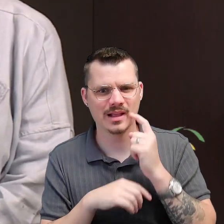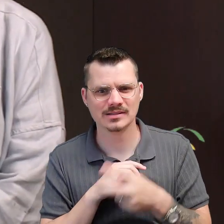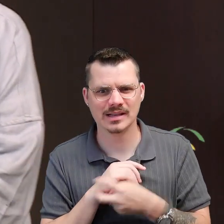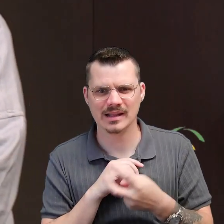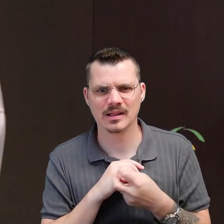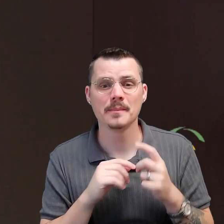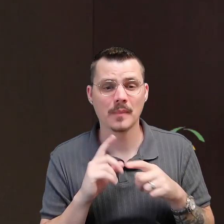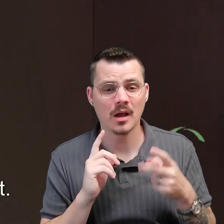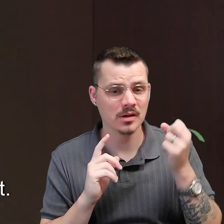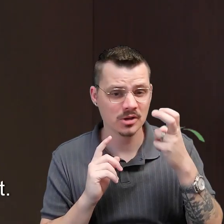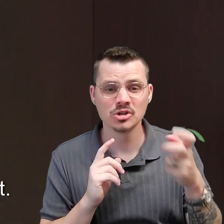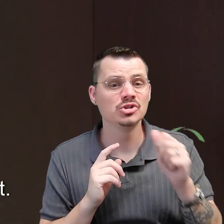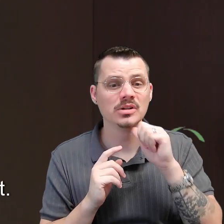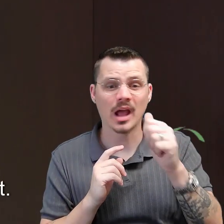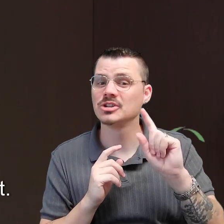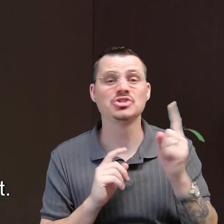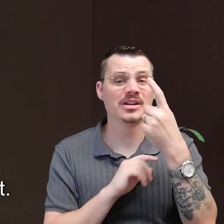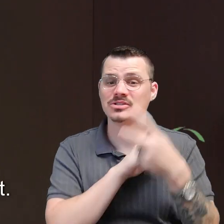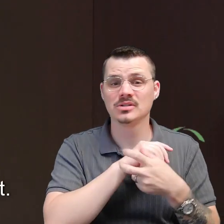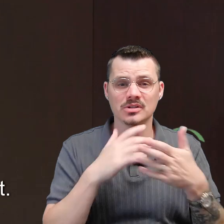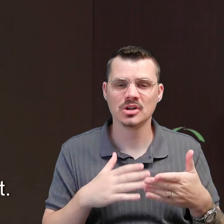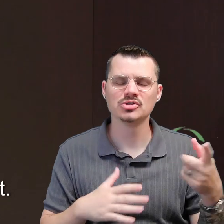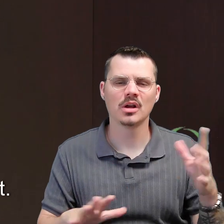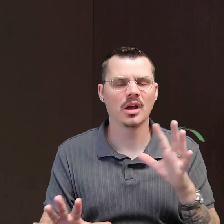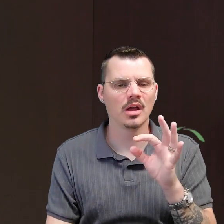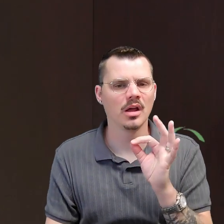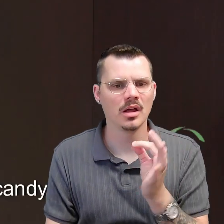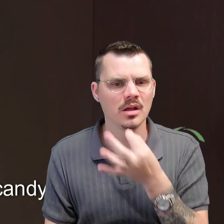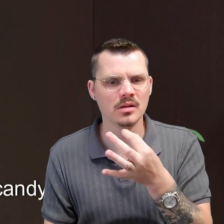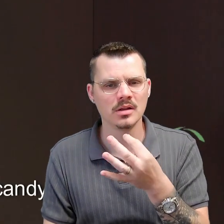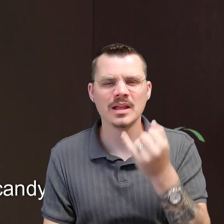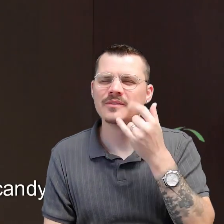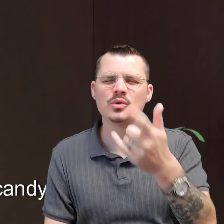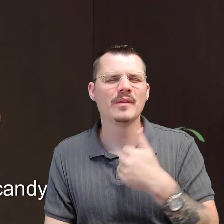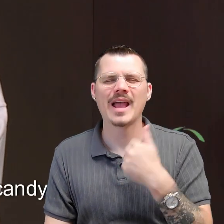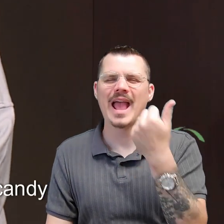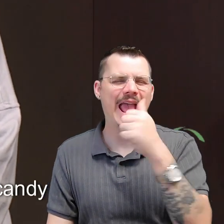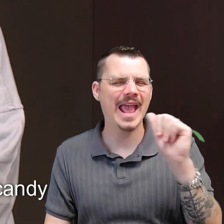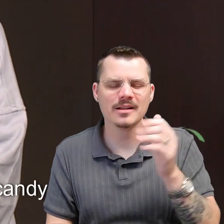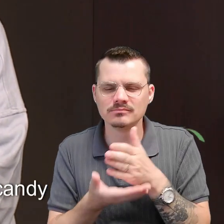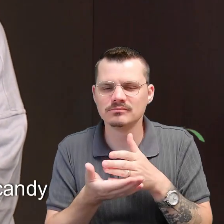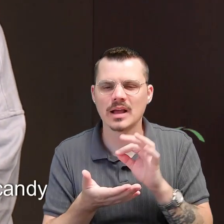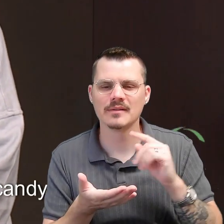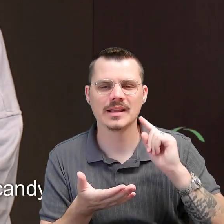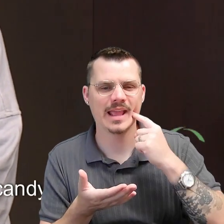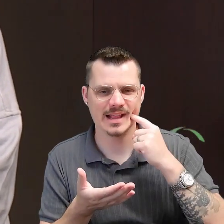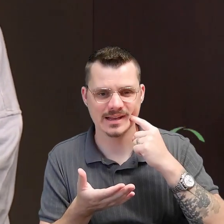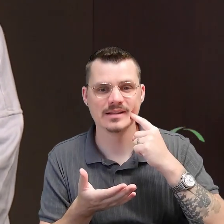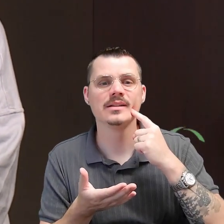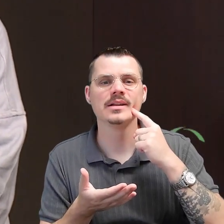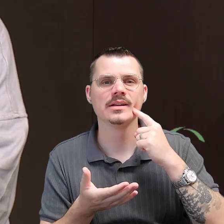was actually not just a burglar, she was an artist. If you had a piece of a certain type of